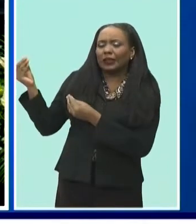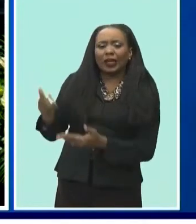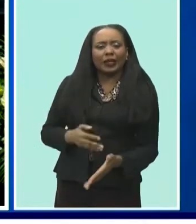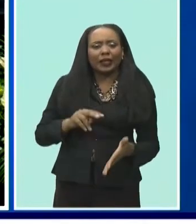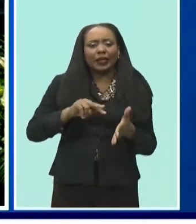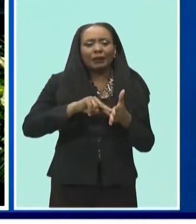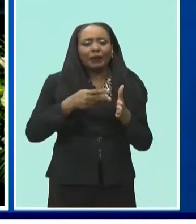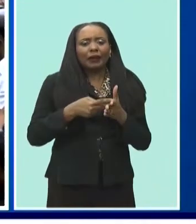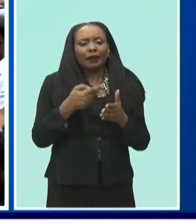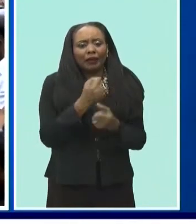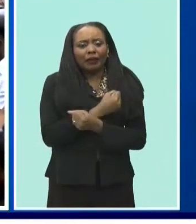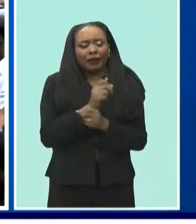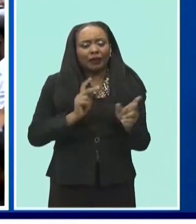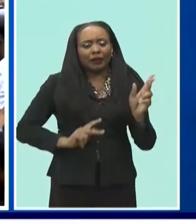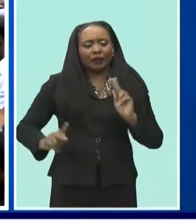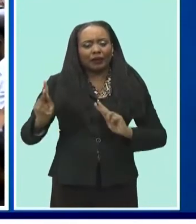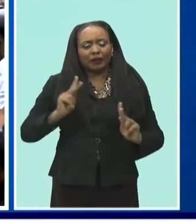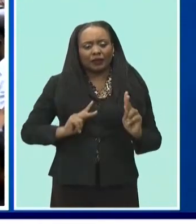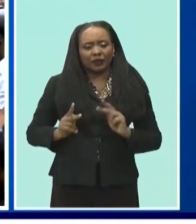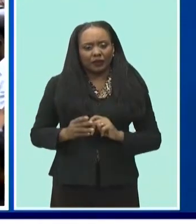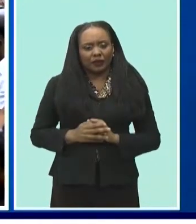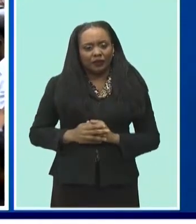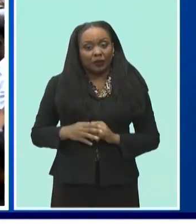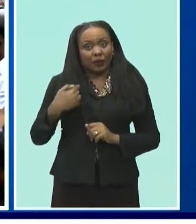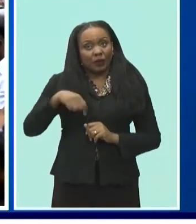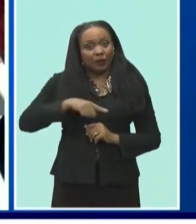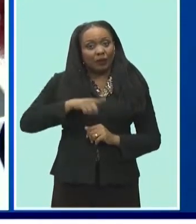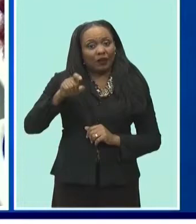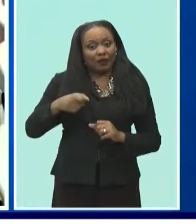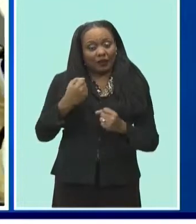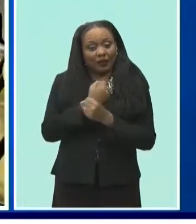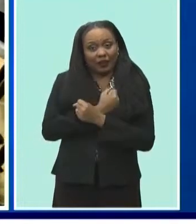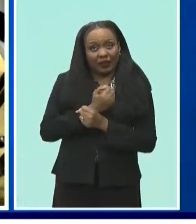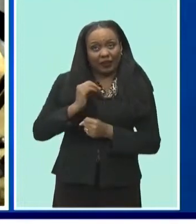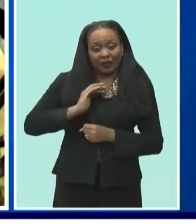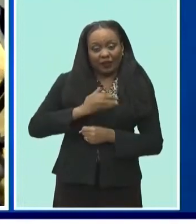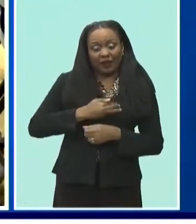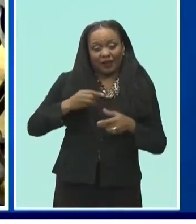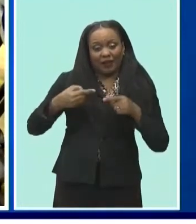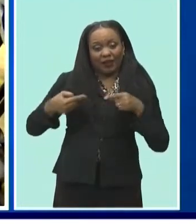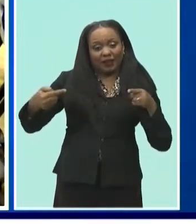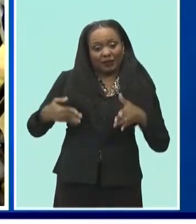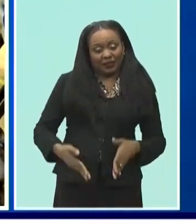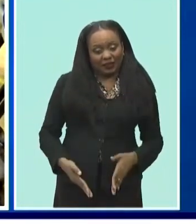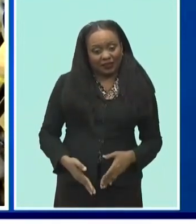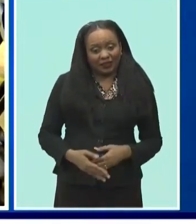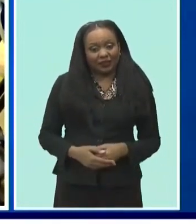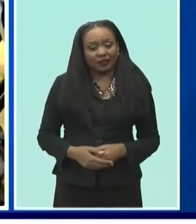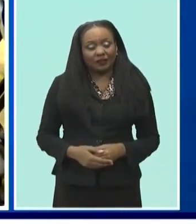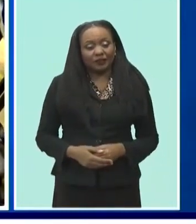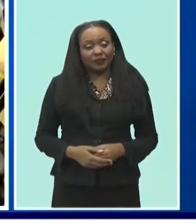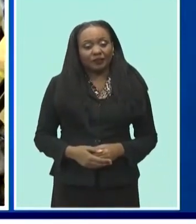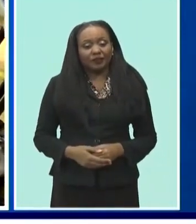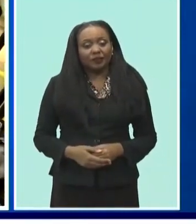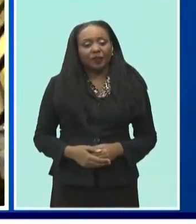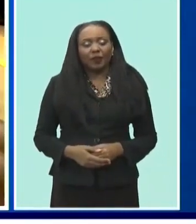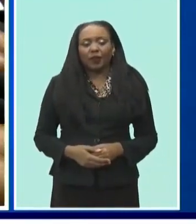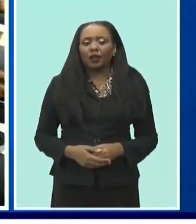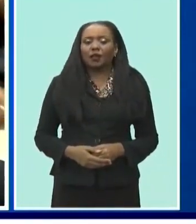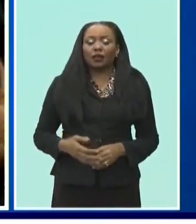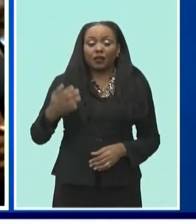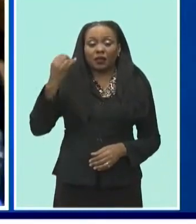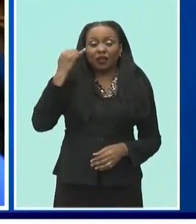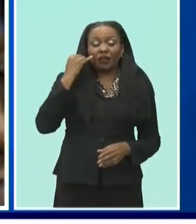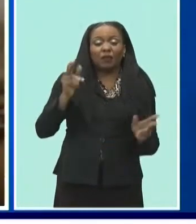that we are even to love our enemies. Reverend Critchlow says Barbados would be better if there were more people